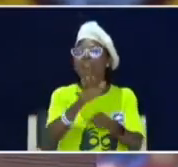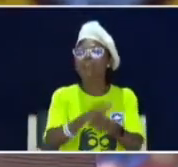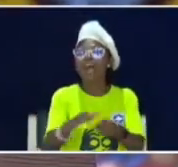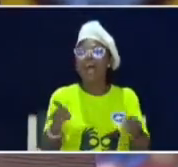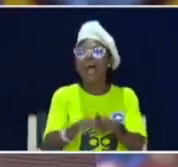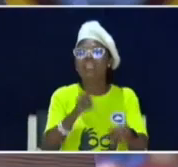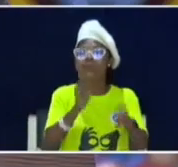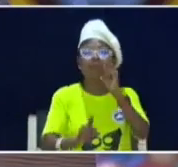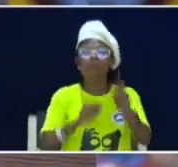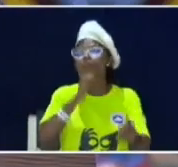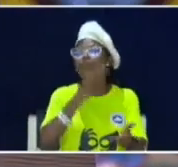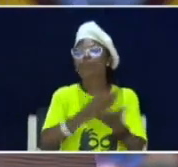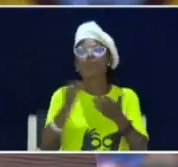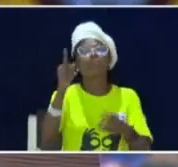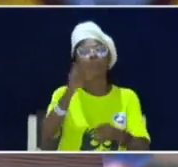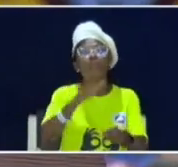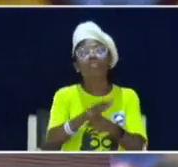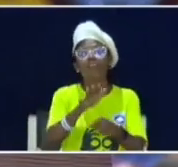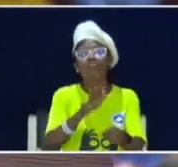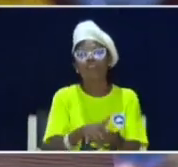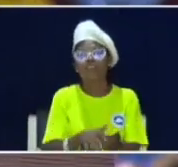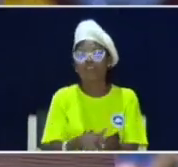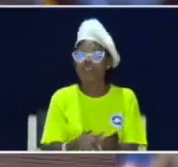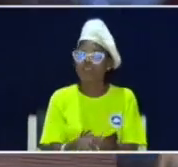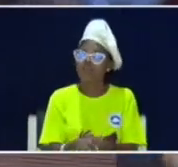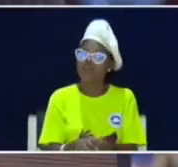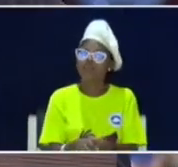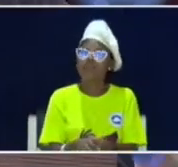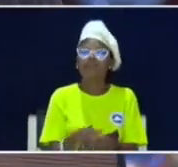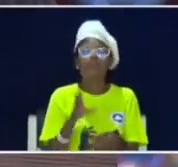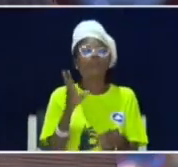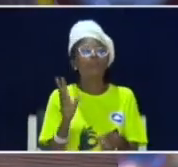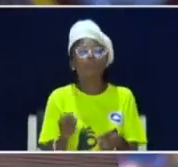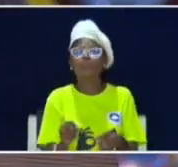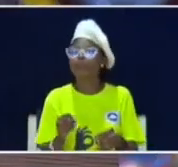failed you enough? Beckon unto him who can carry you.